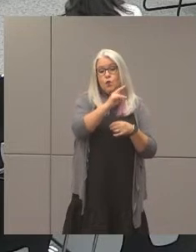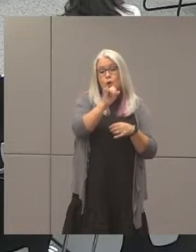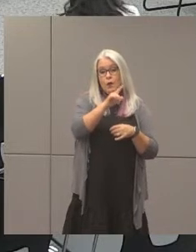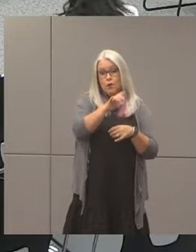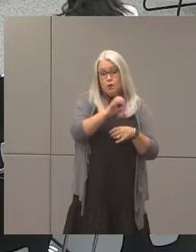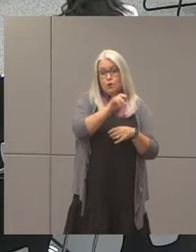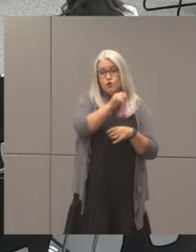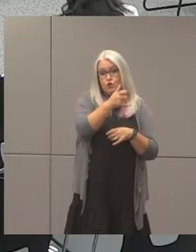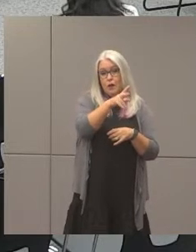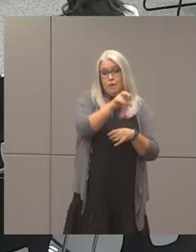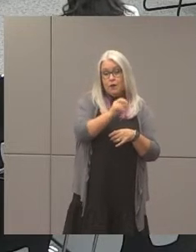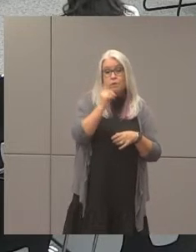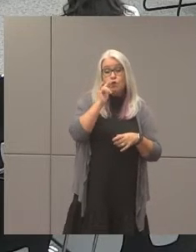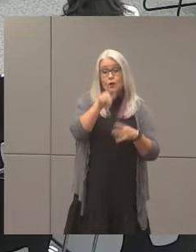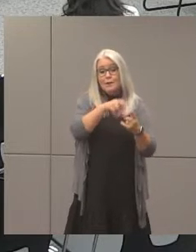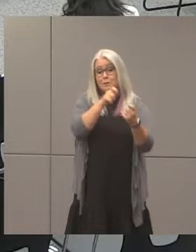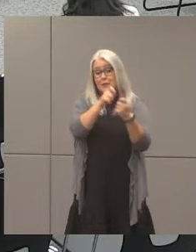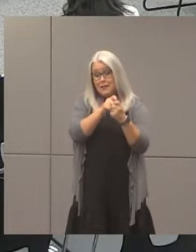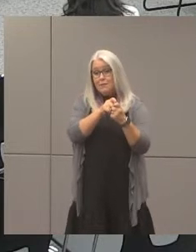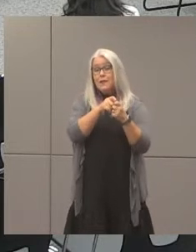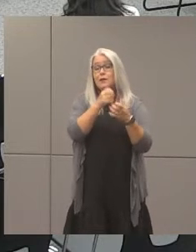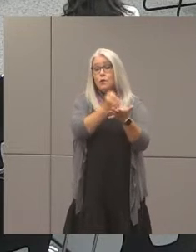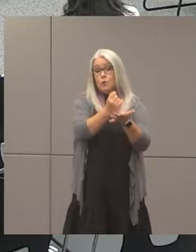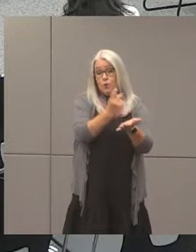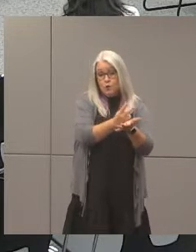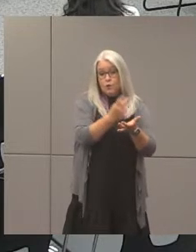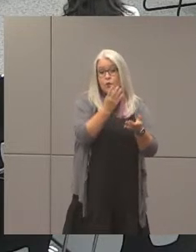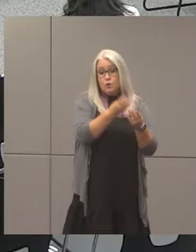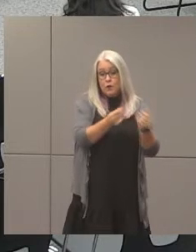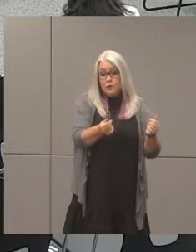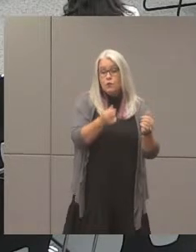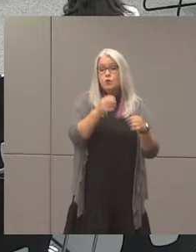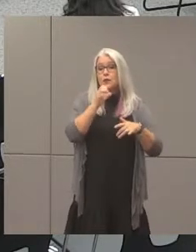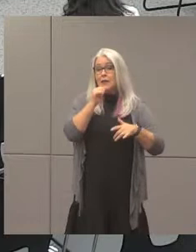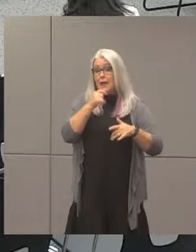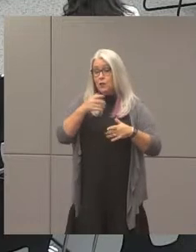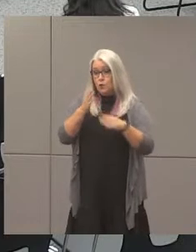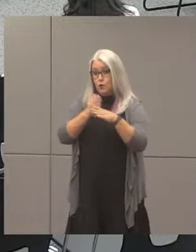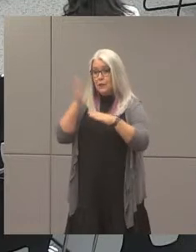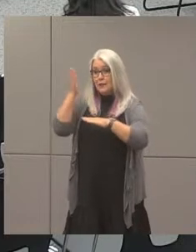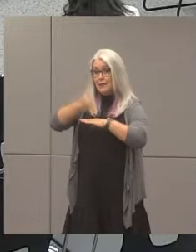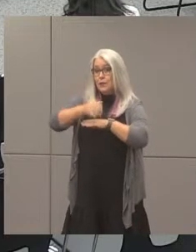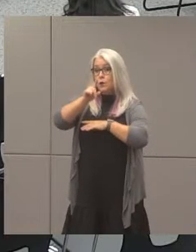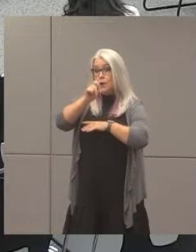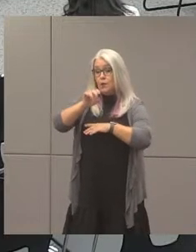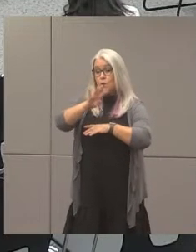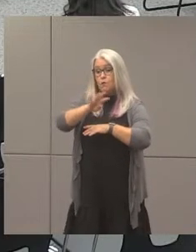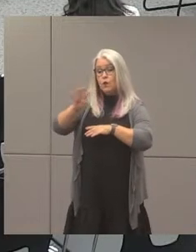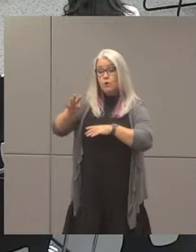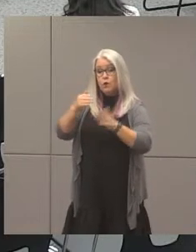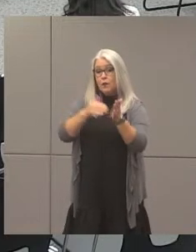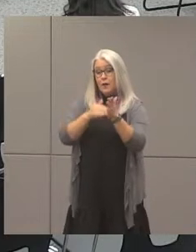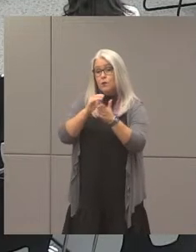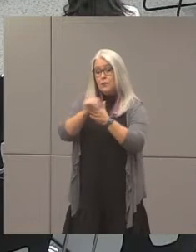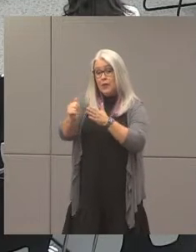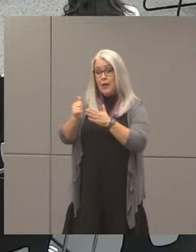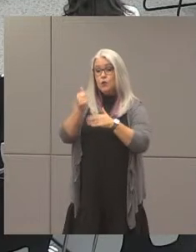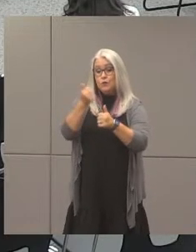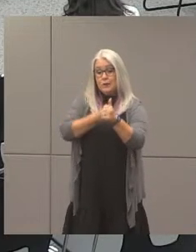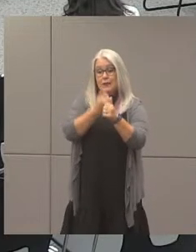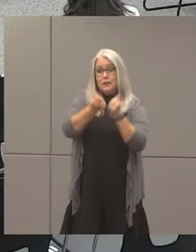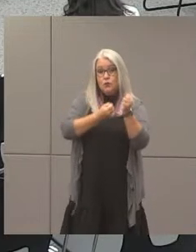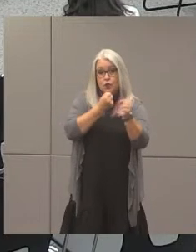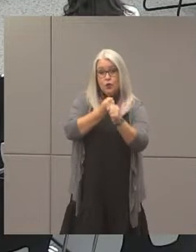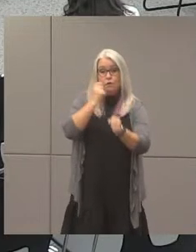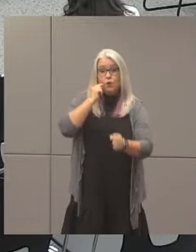Award with the specific approval of the resolution not to exceed $144,000 per year for